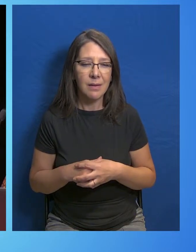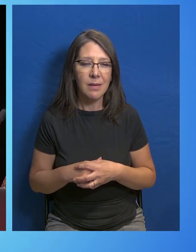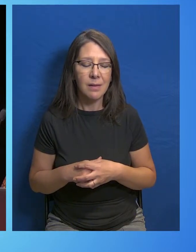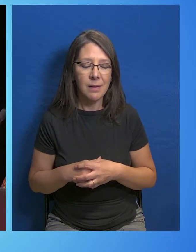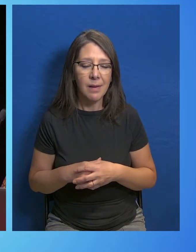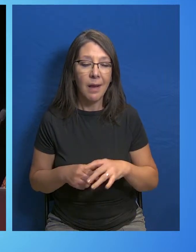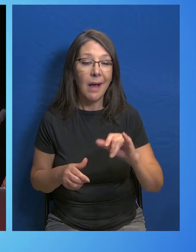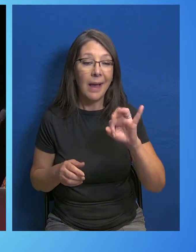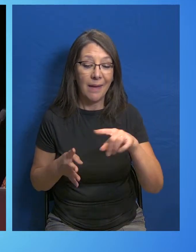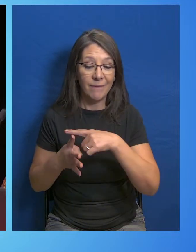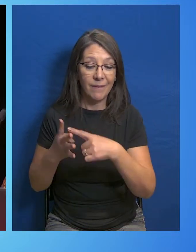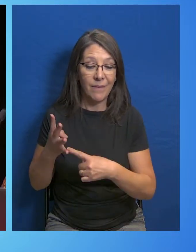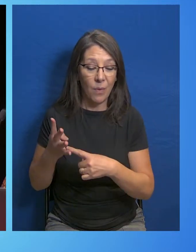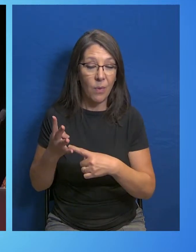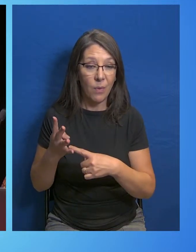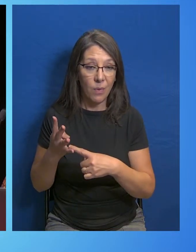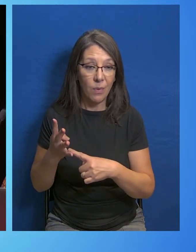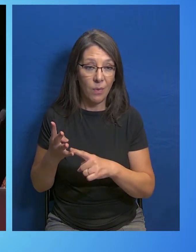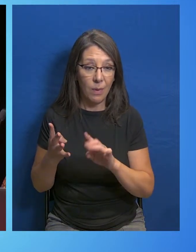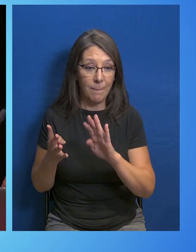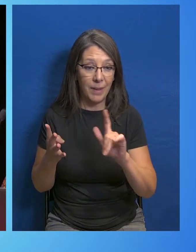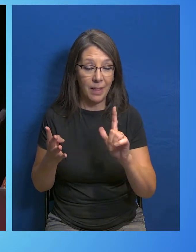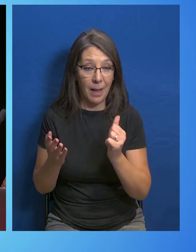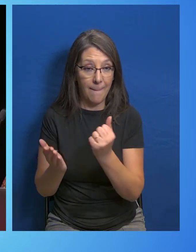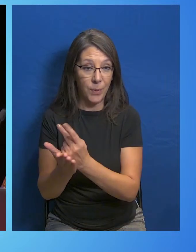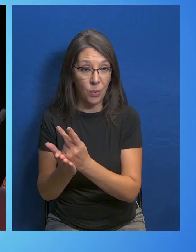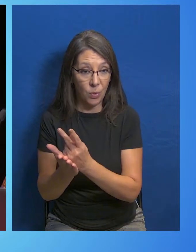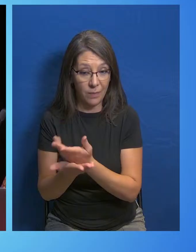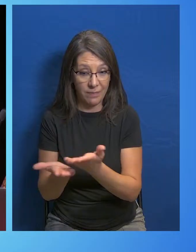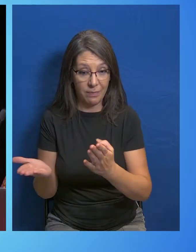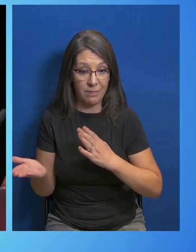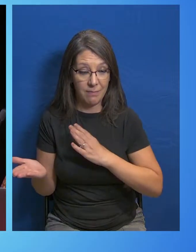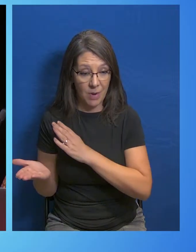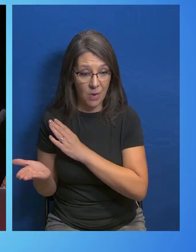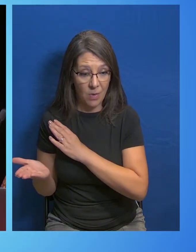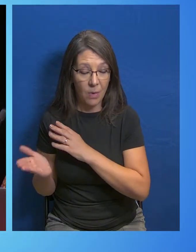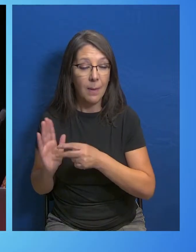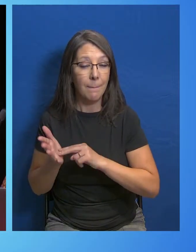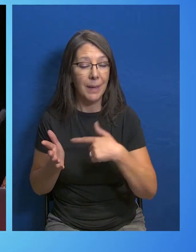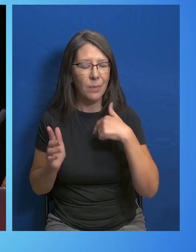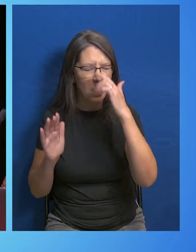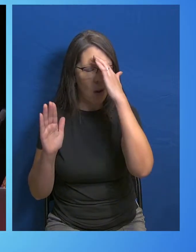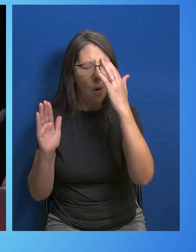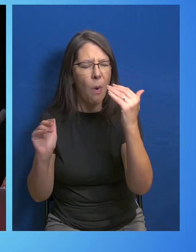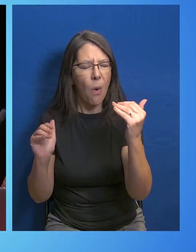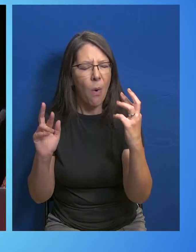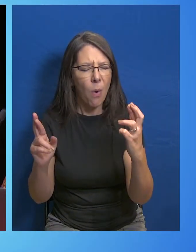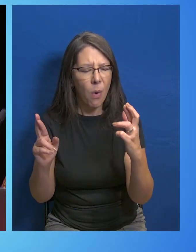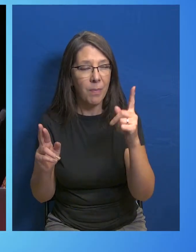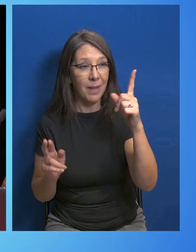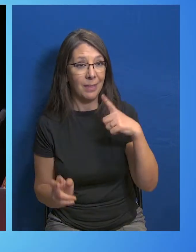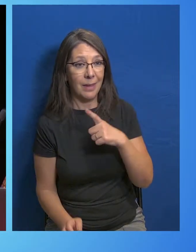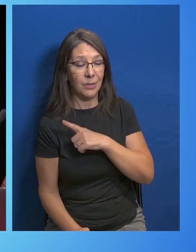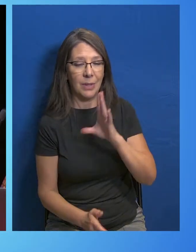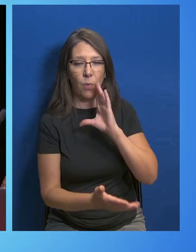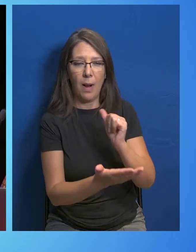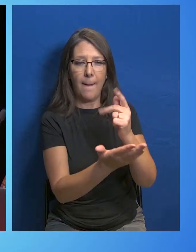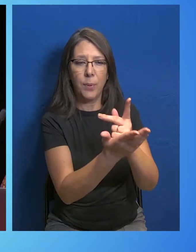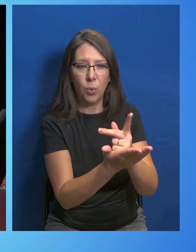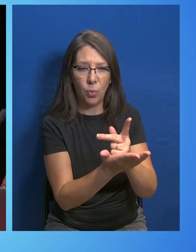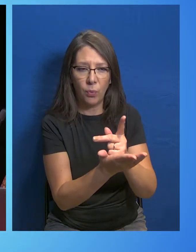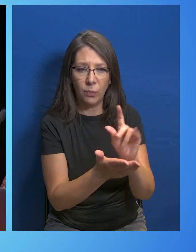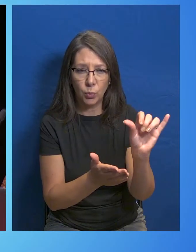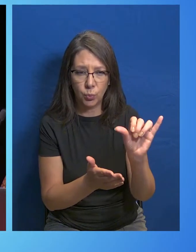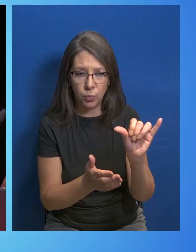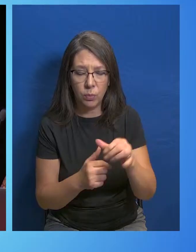Assuming these bills are approved by the board, our hope will be that they're also approved by the legislature. But as